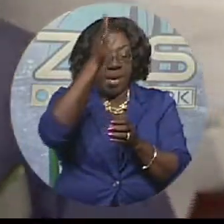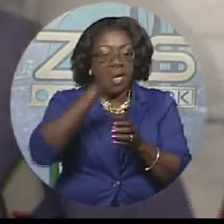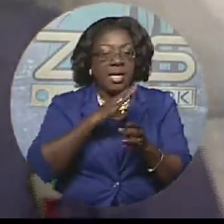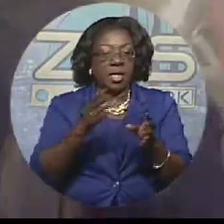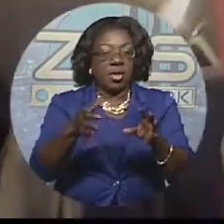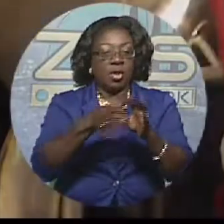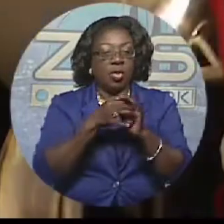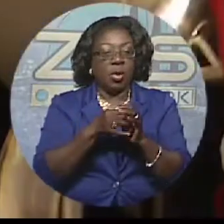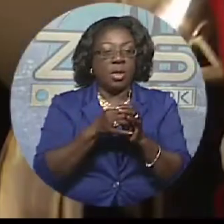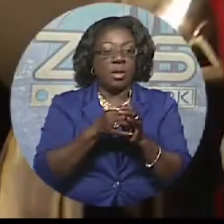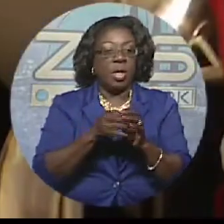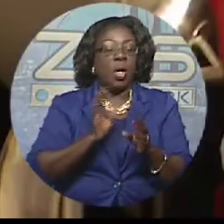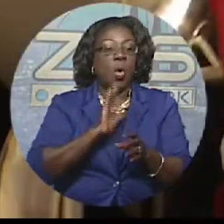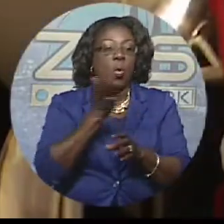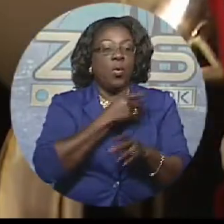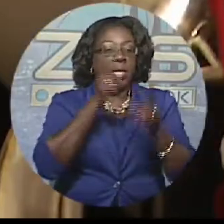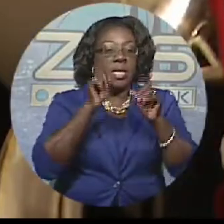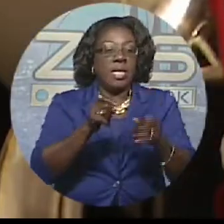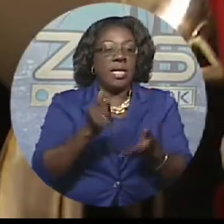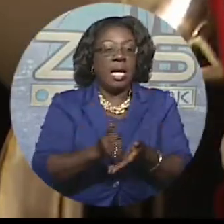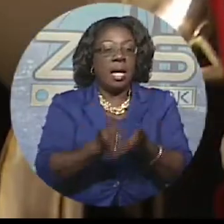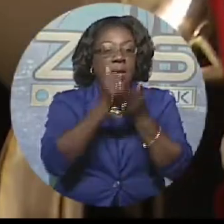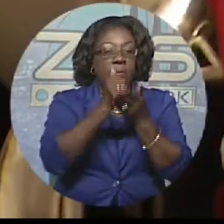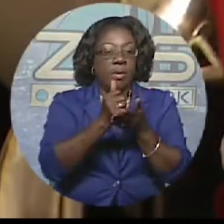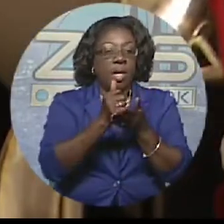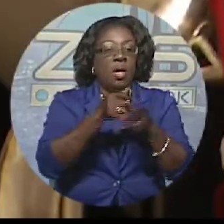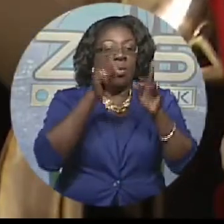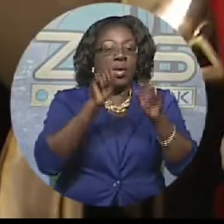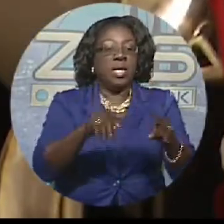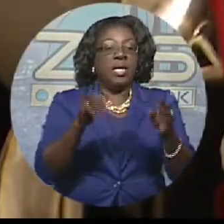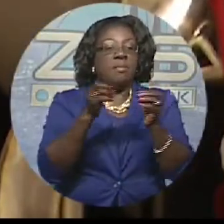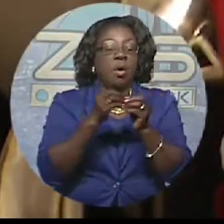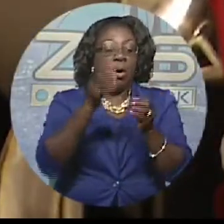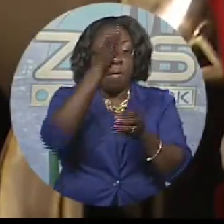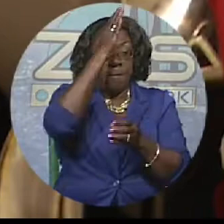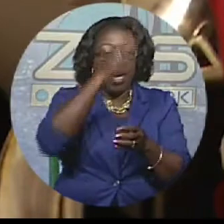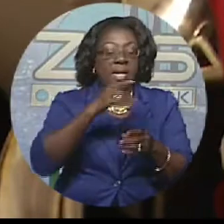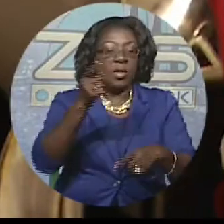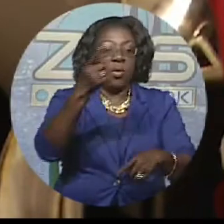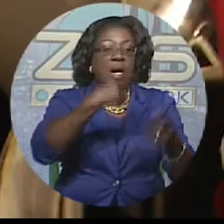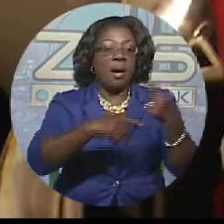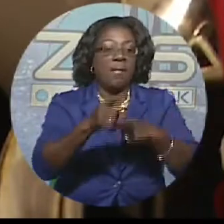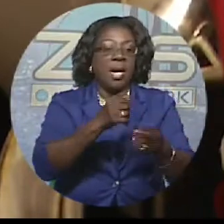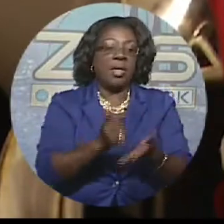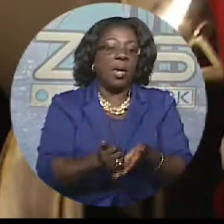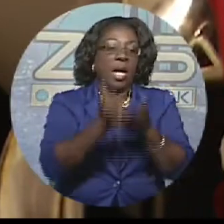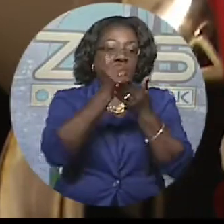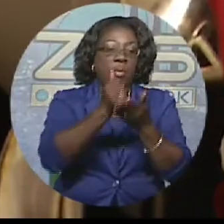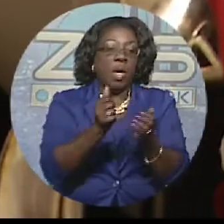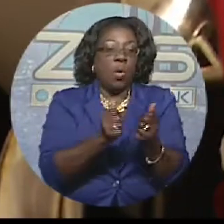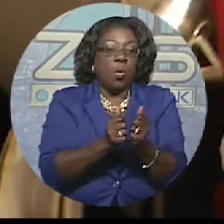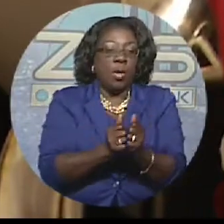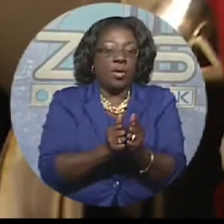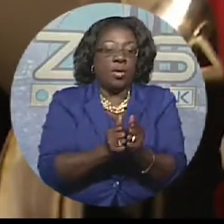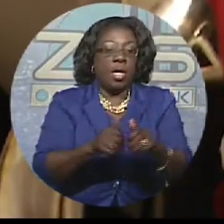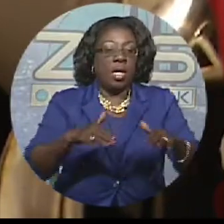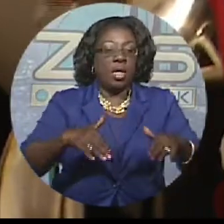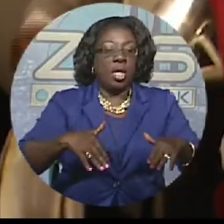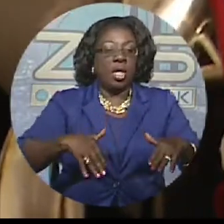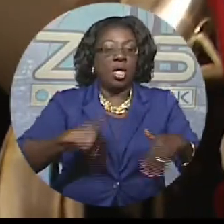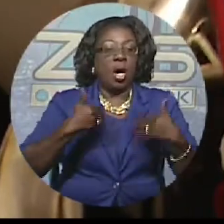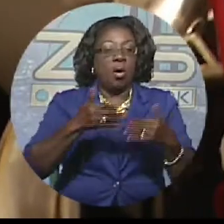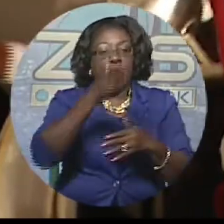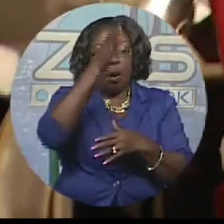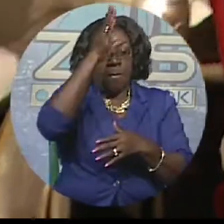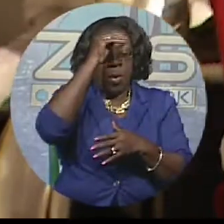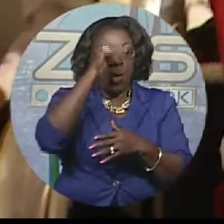We need help. We need more men to come forward. We need men to be around the centers to assist us